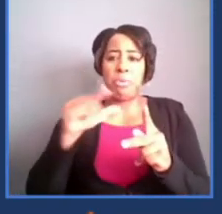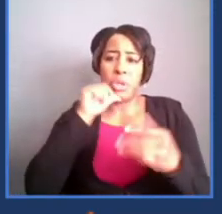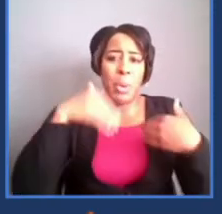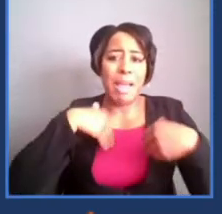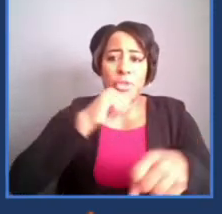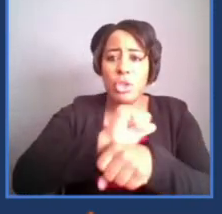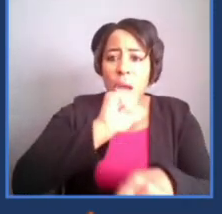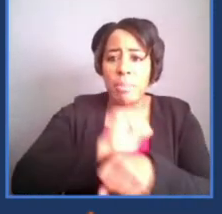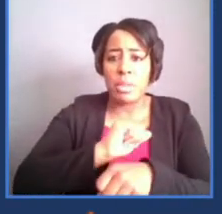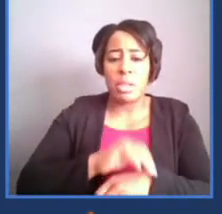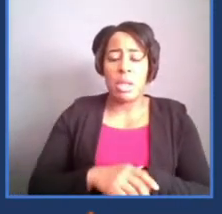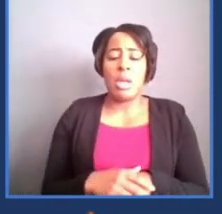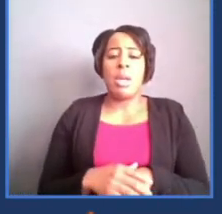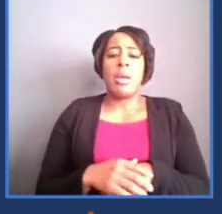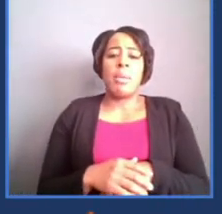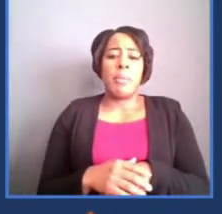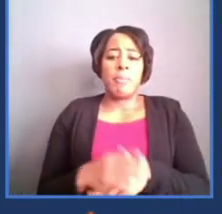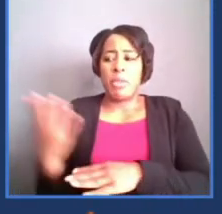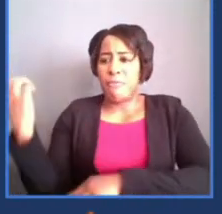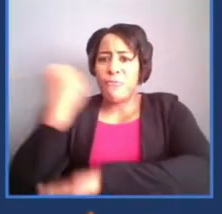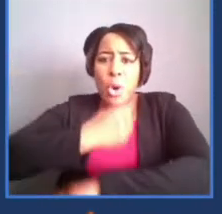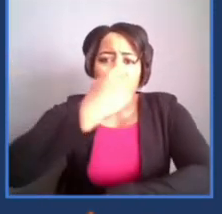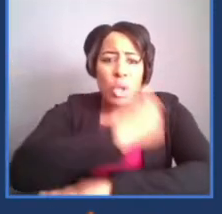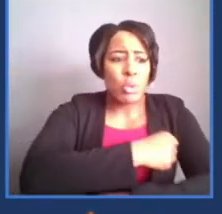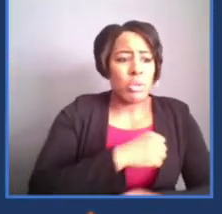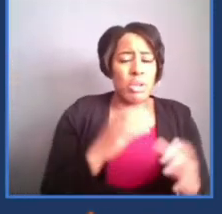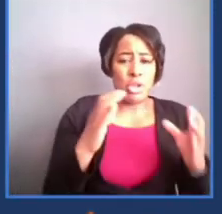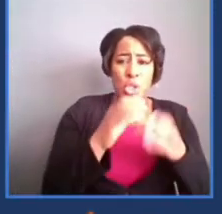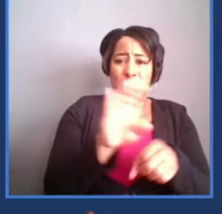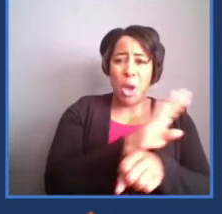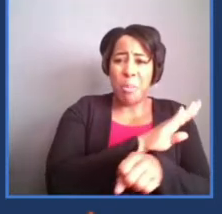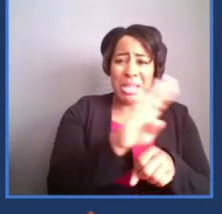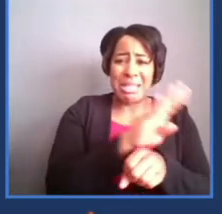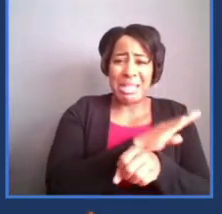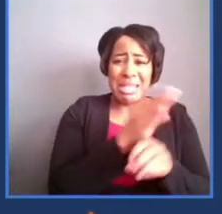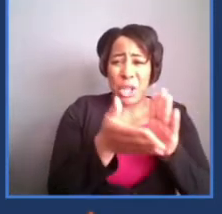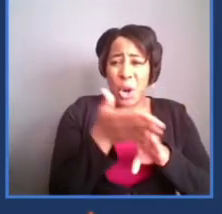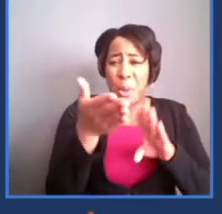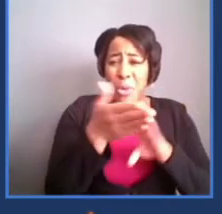businesses across our state operating at 20 or 30% capacity.